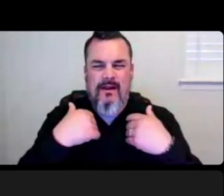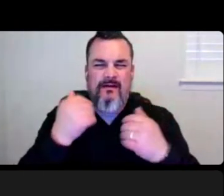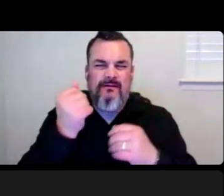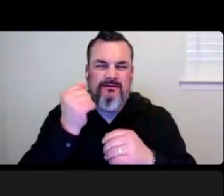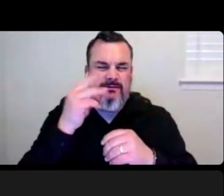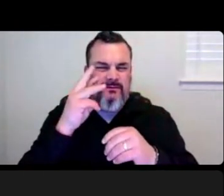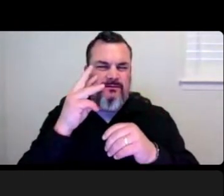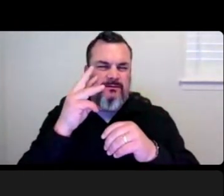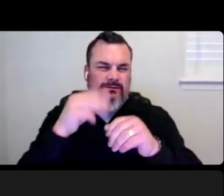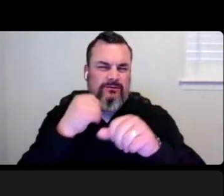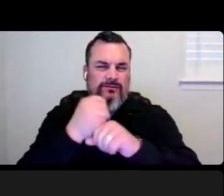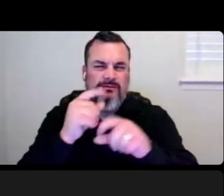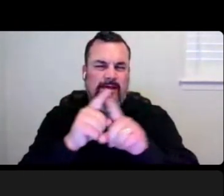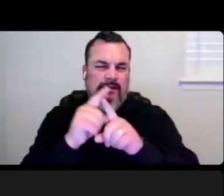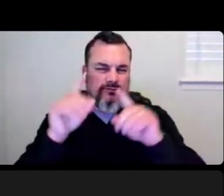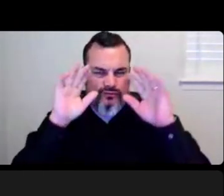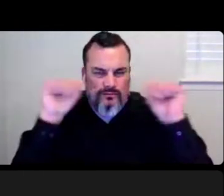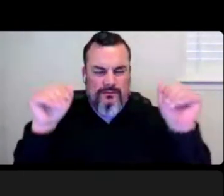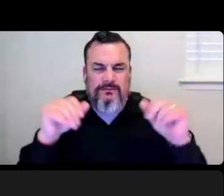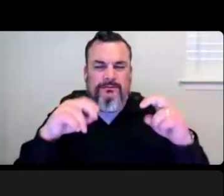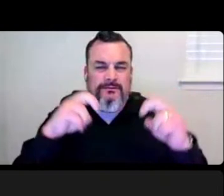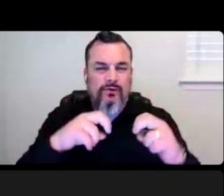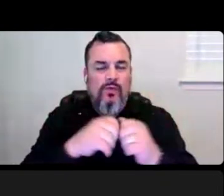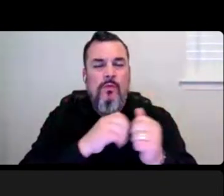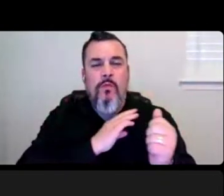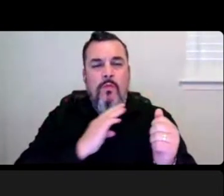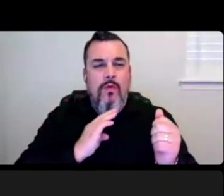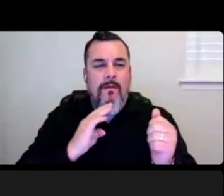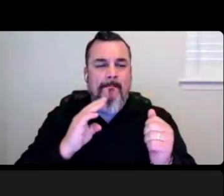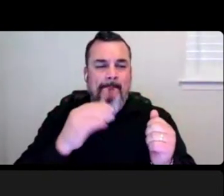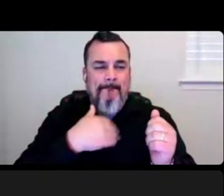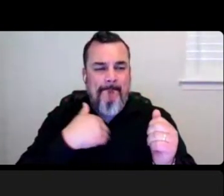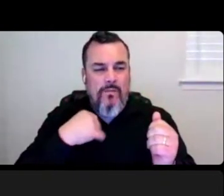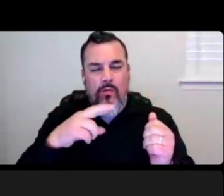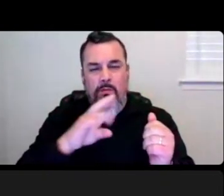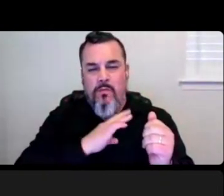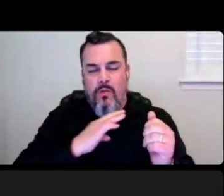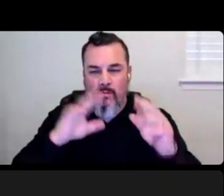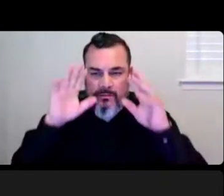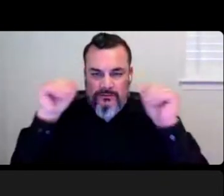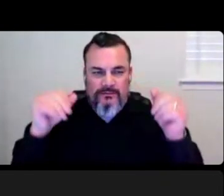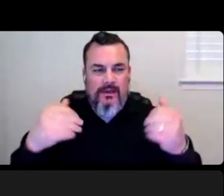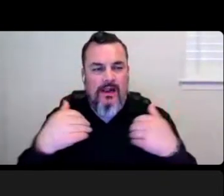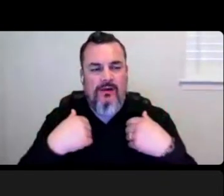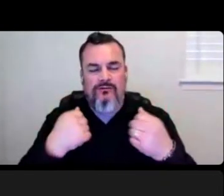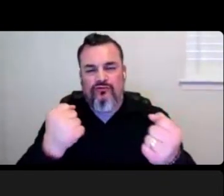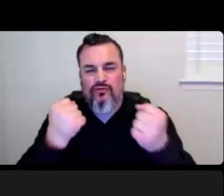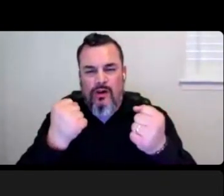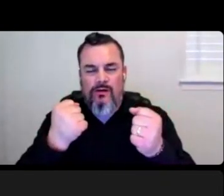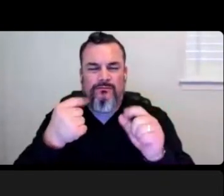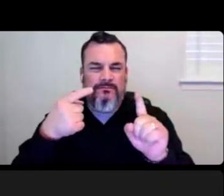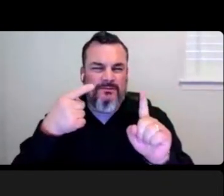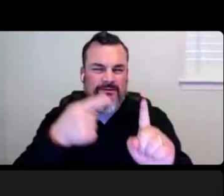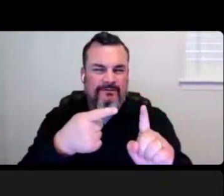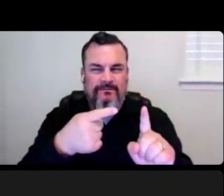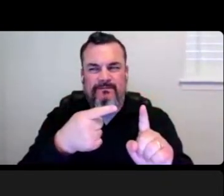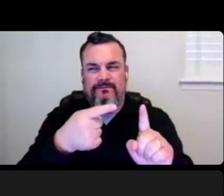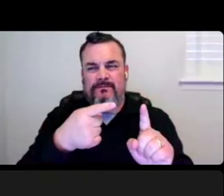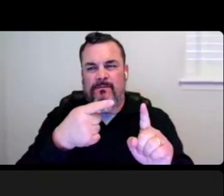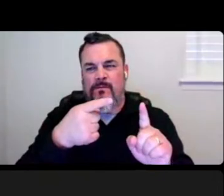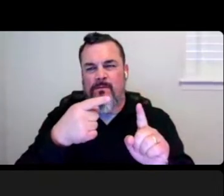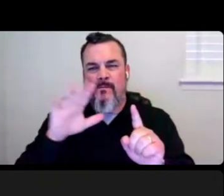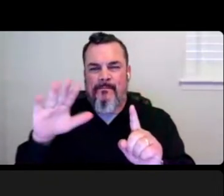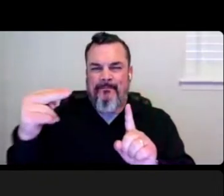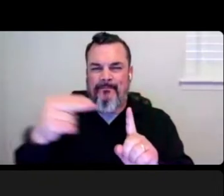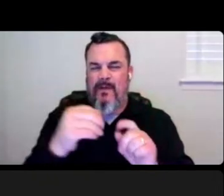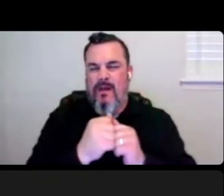as a superintendent was to sit down with a board member or a board president who had a strong, specific point of view on how something